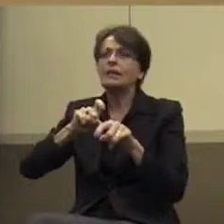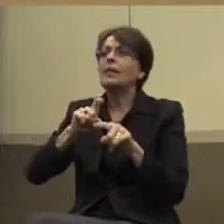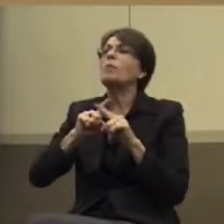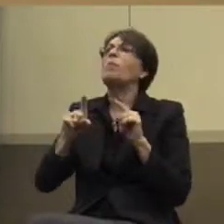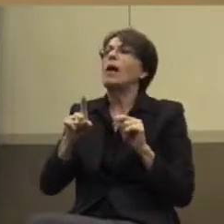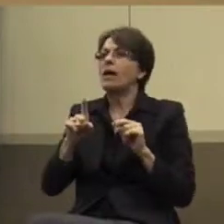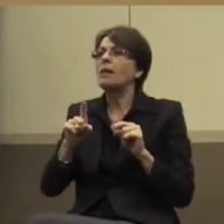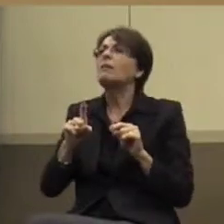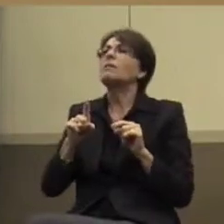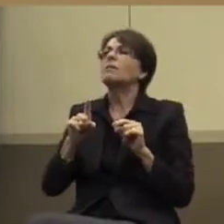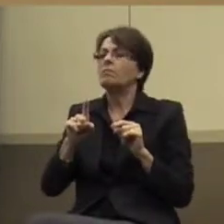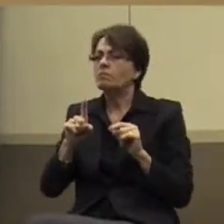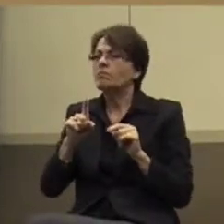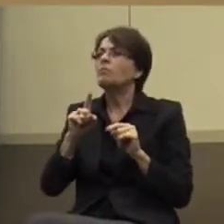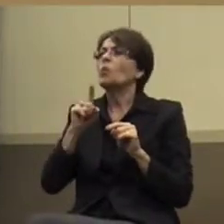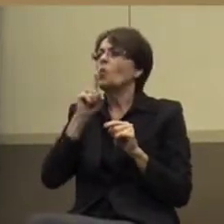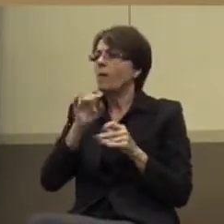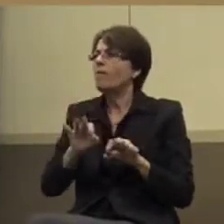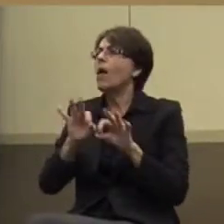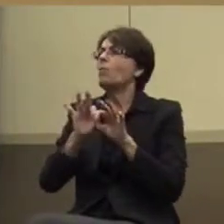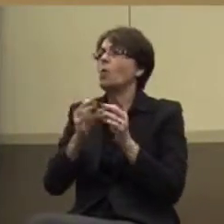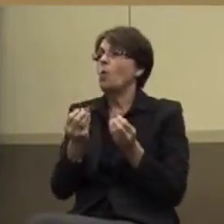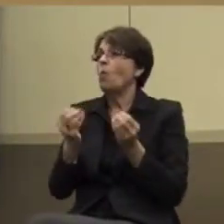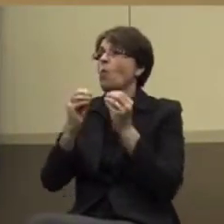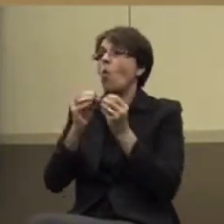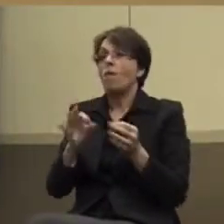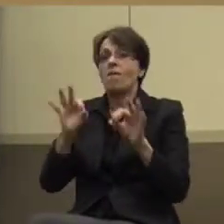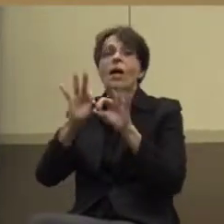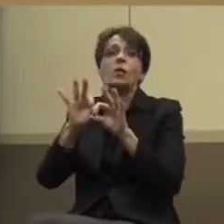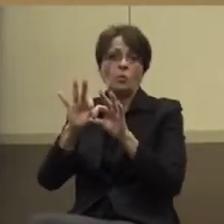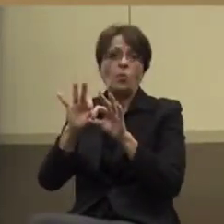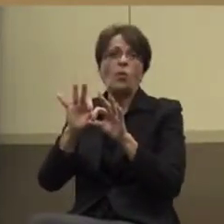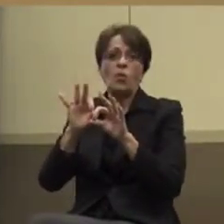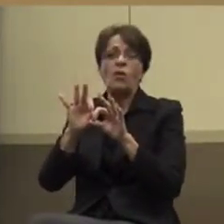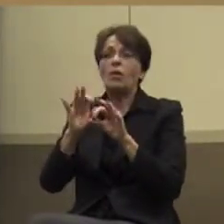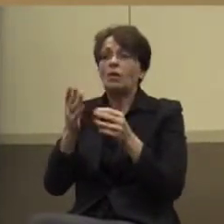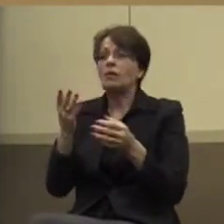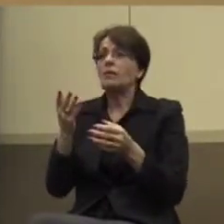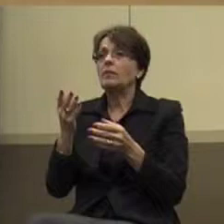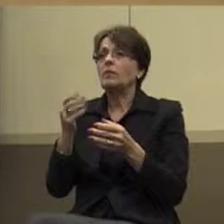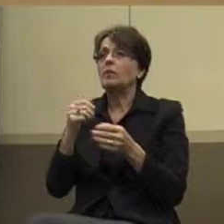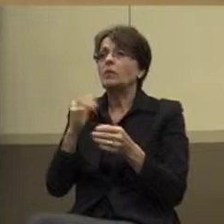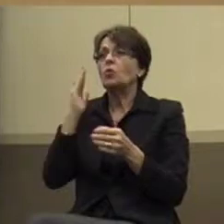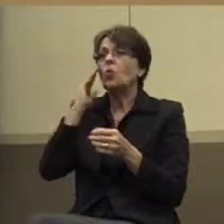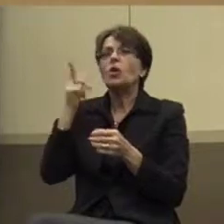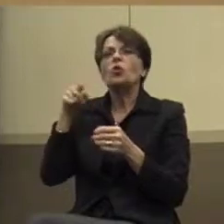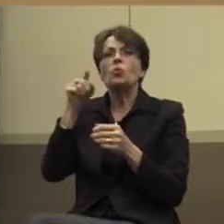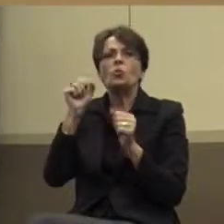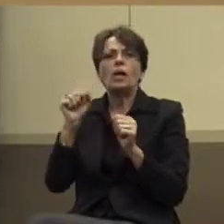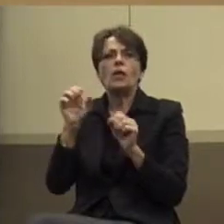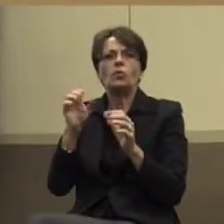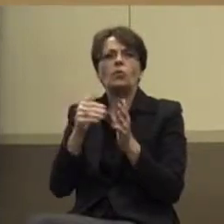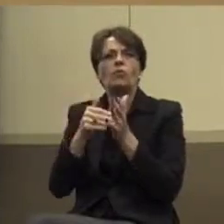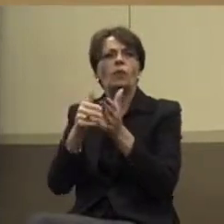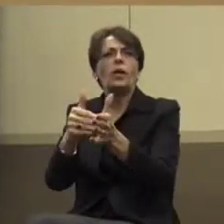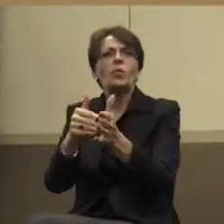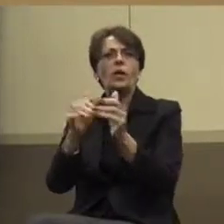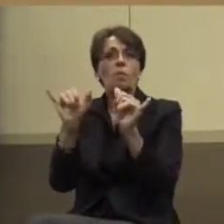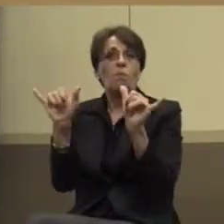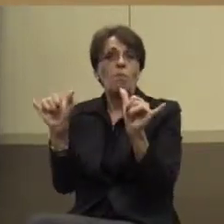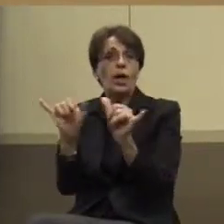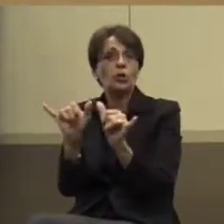very valuable, and more valuable in the sense that you can do frequent measurements,